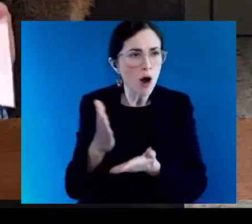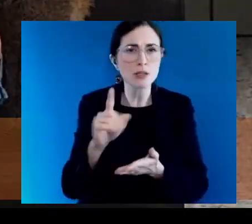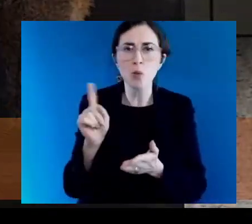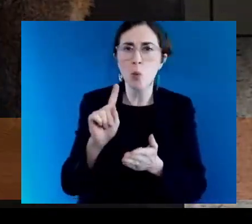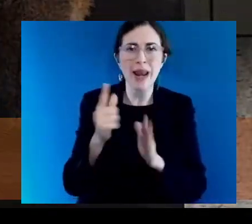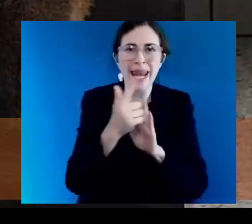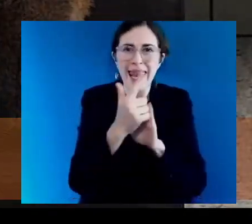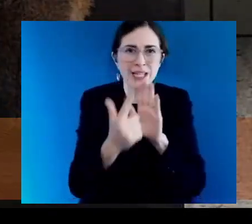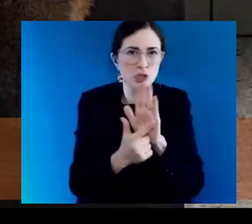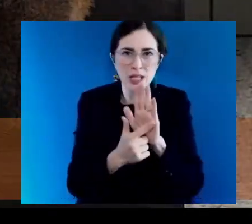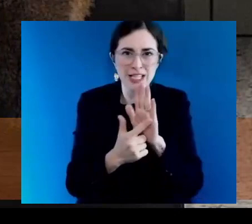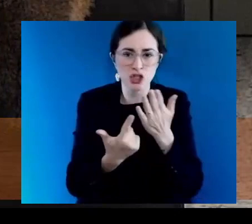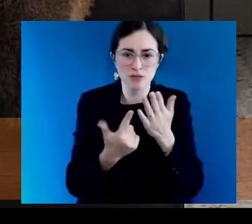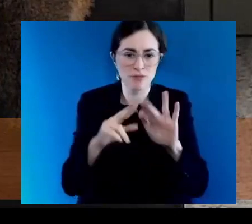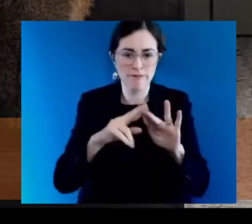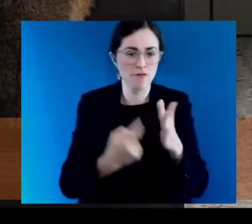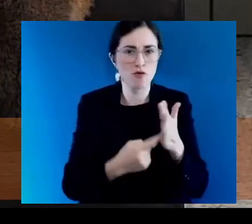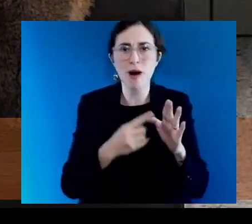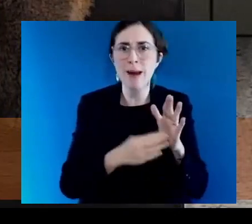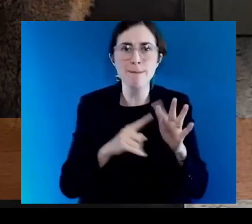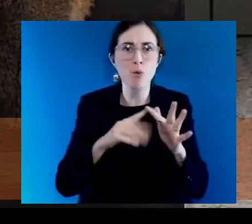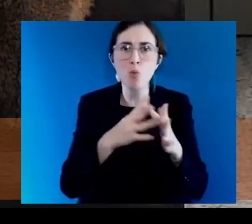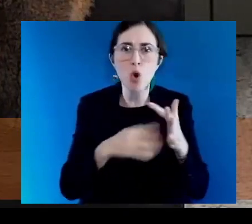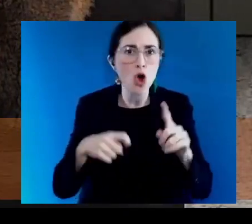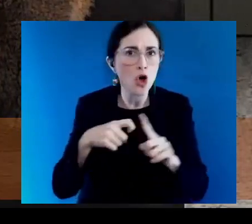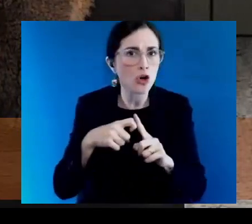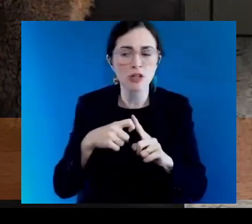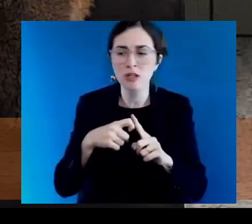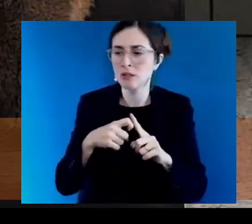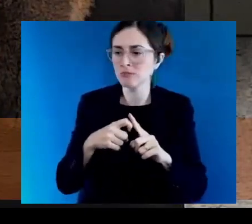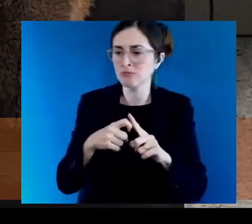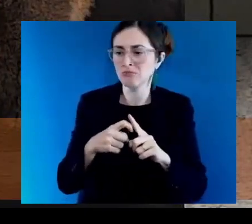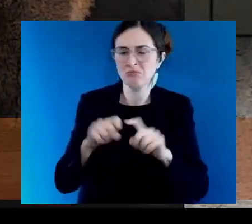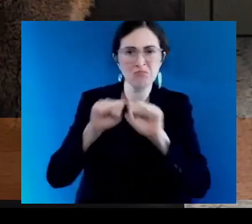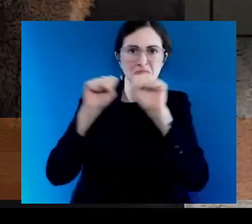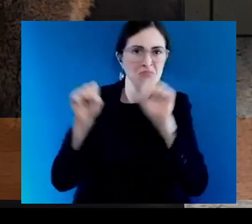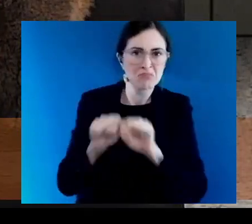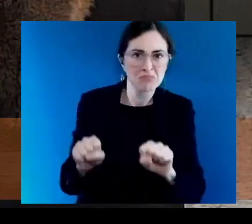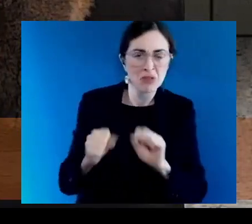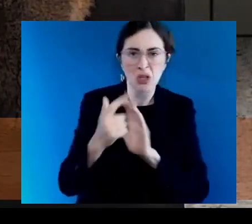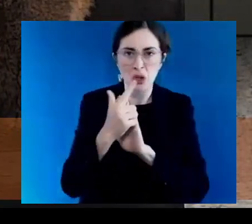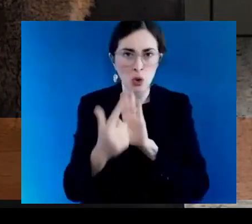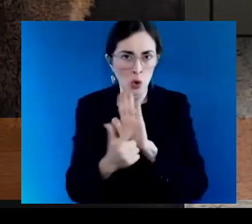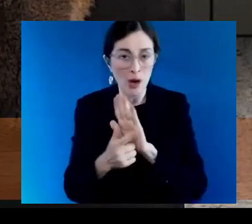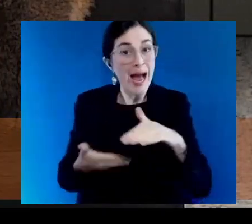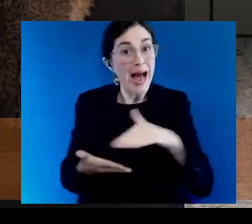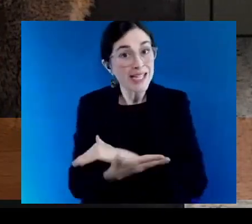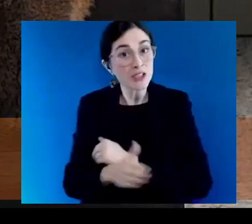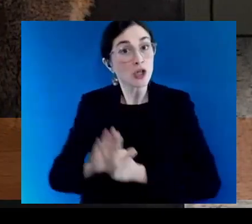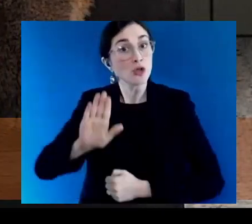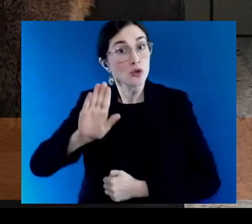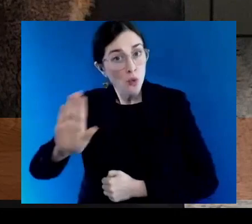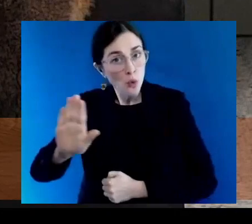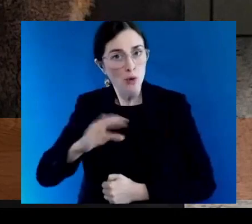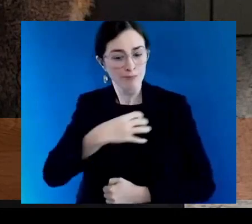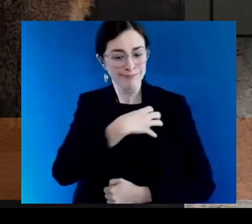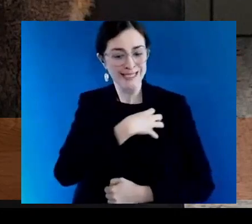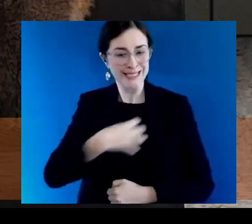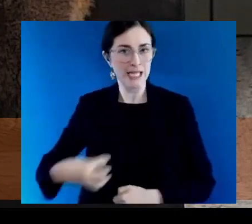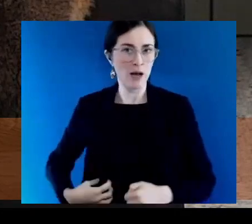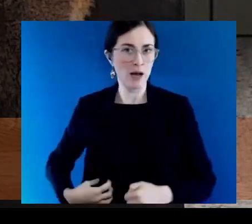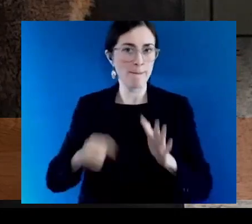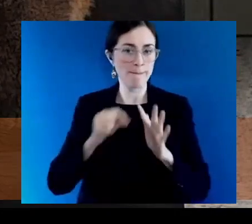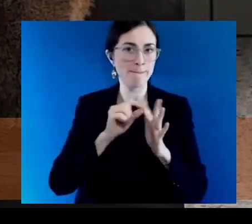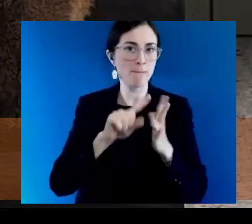use of resources and those matters that are within your portfolio responsibilities. You've made